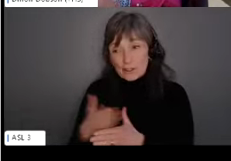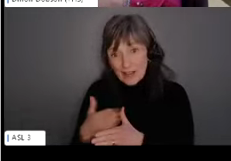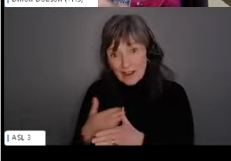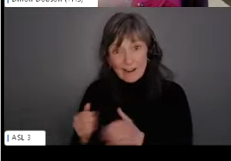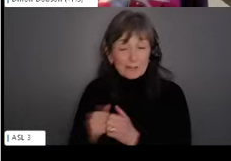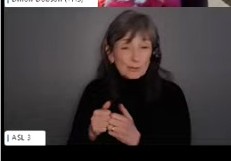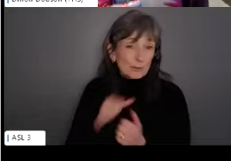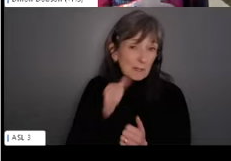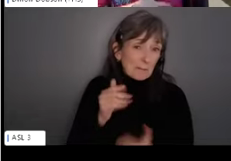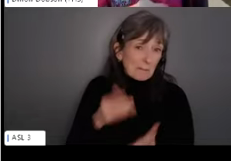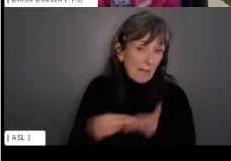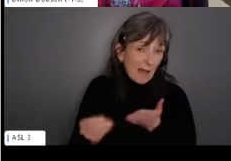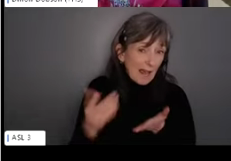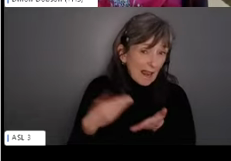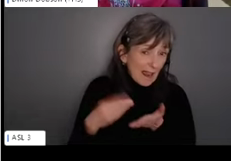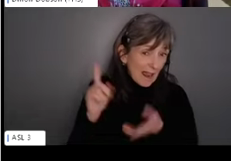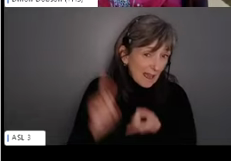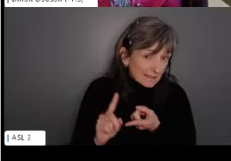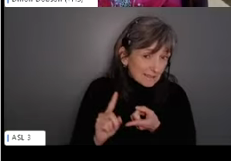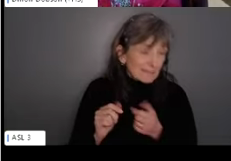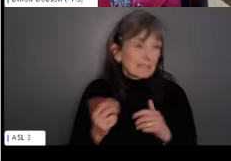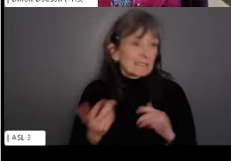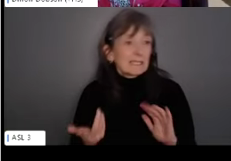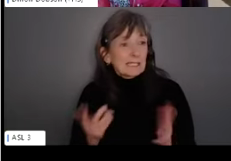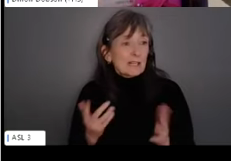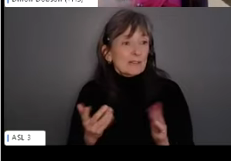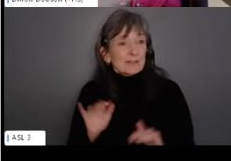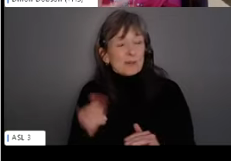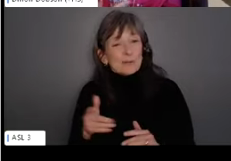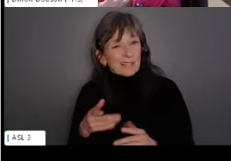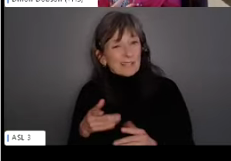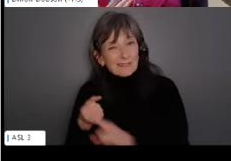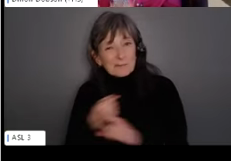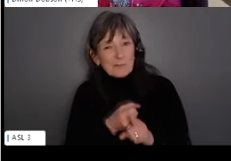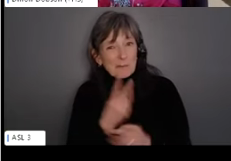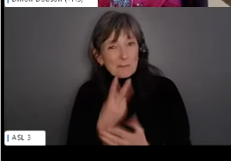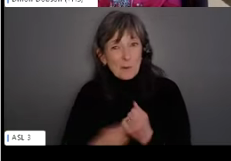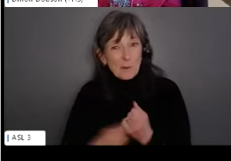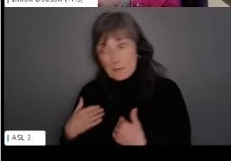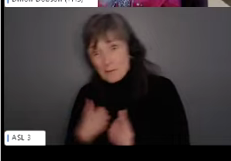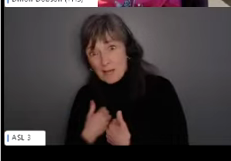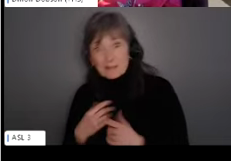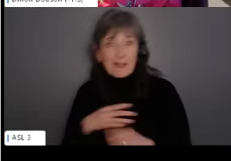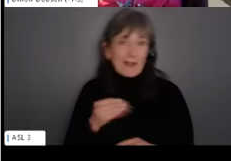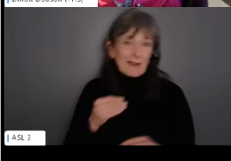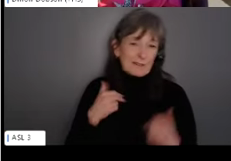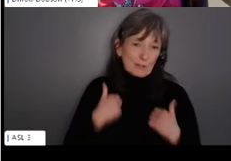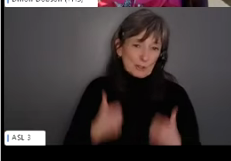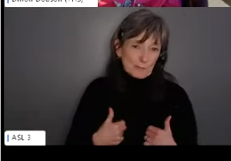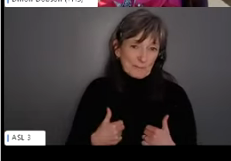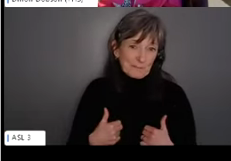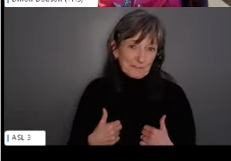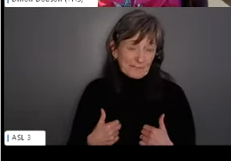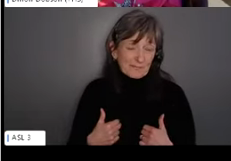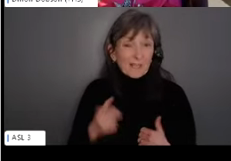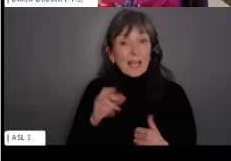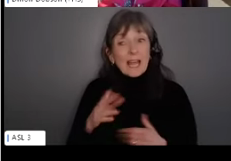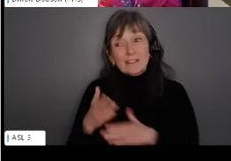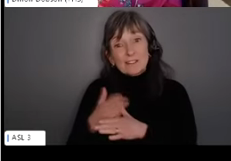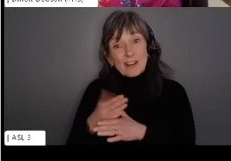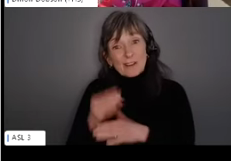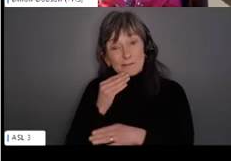pet, but for them, right? And often, this sharing of food is really about deep attachment and responsibility,